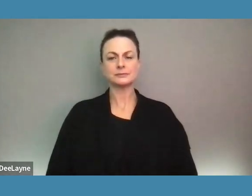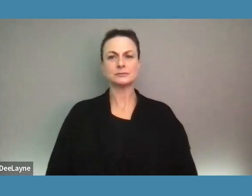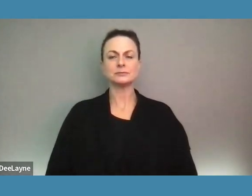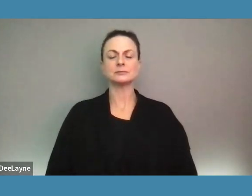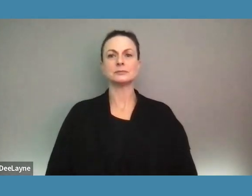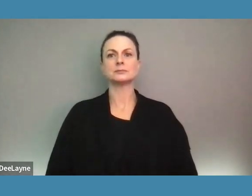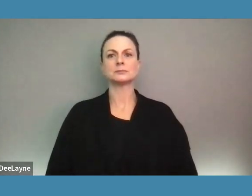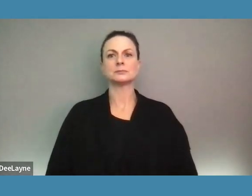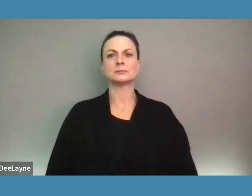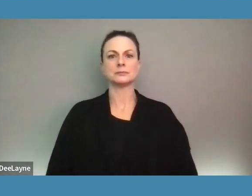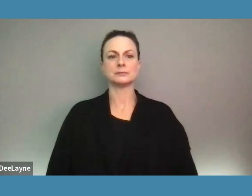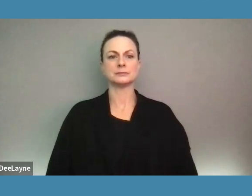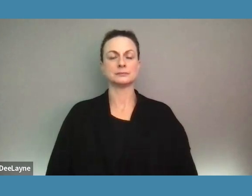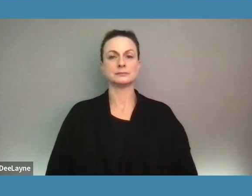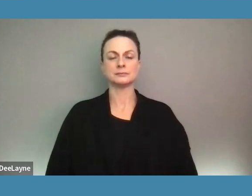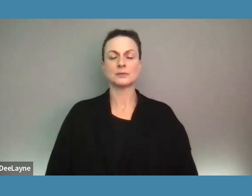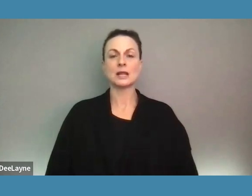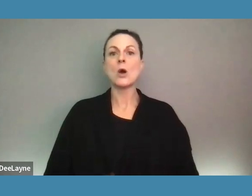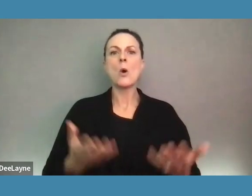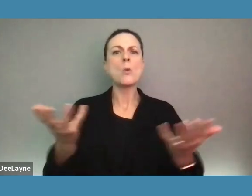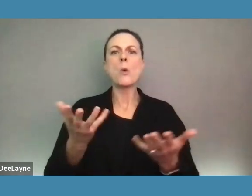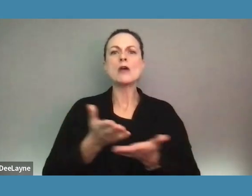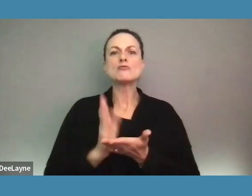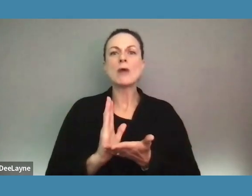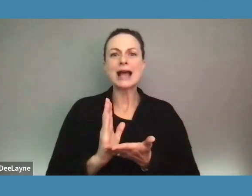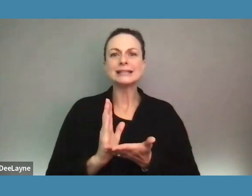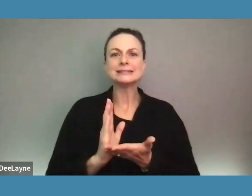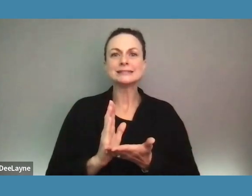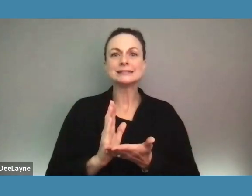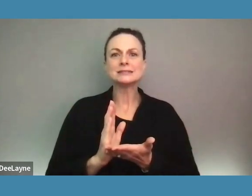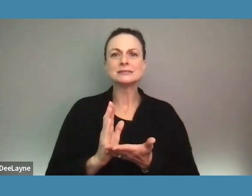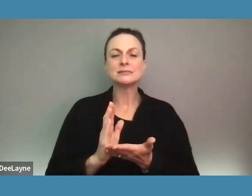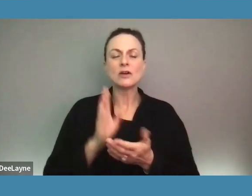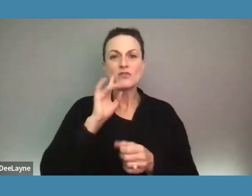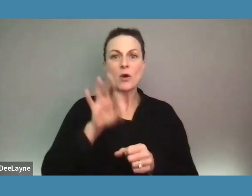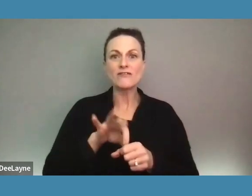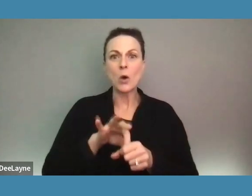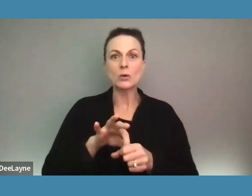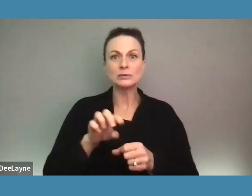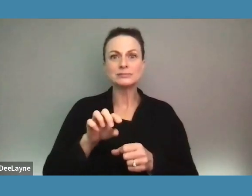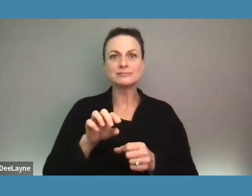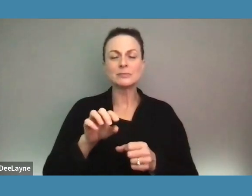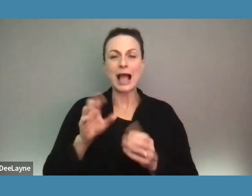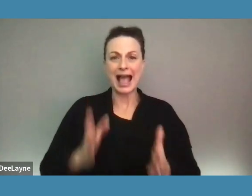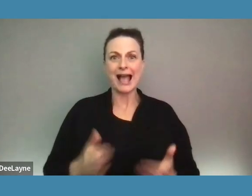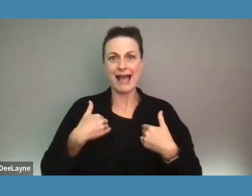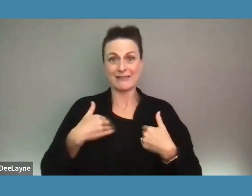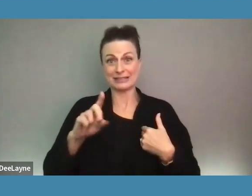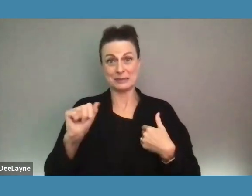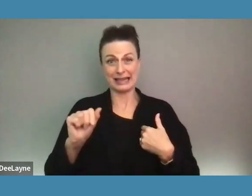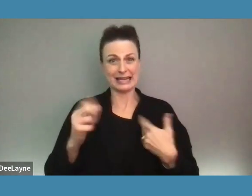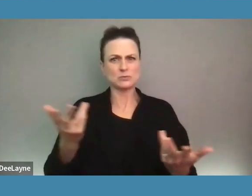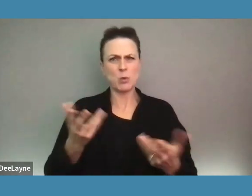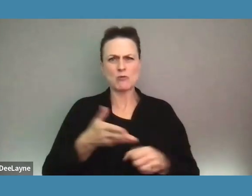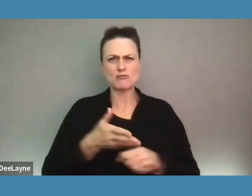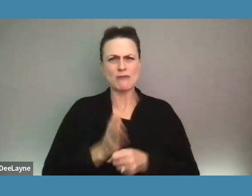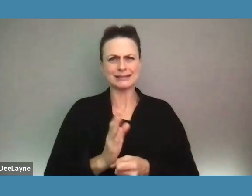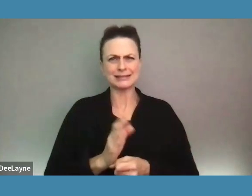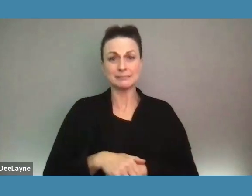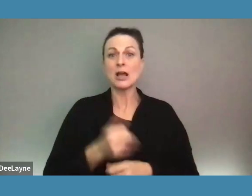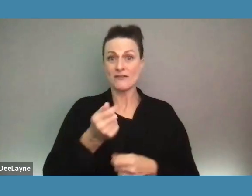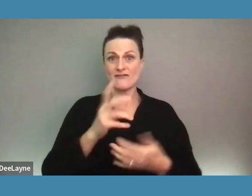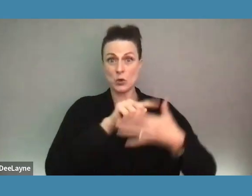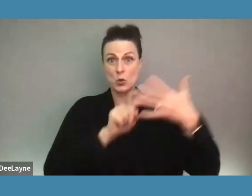the question is, what rights do voters with disabilities have? And there are a few answers that you can choose from. They